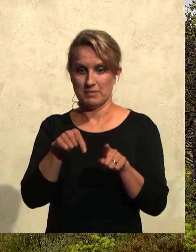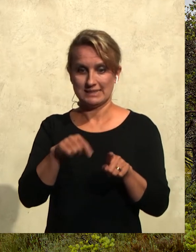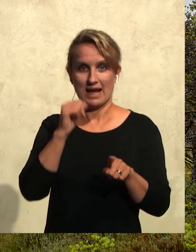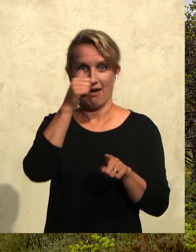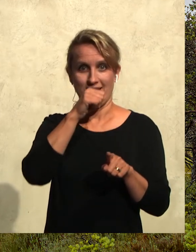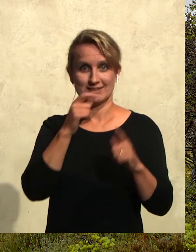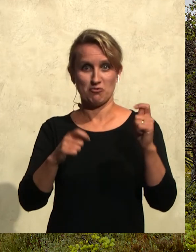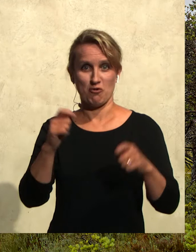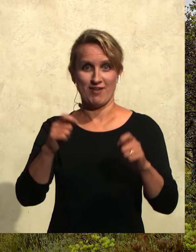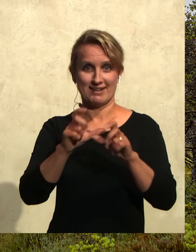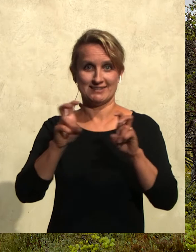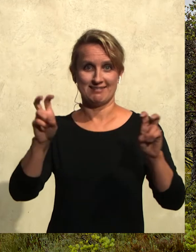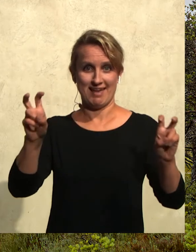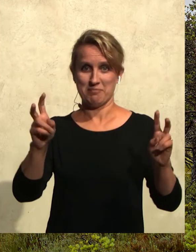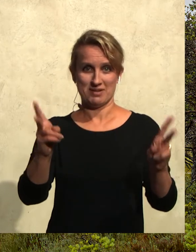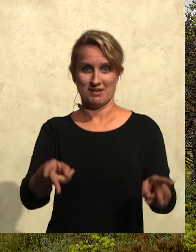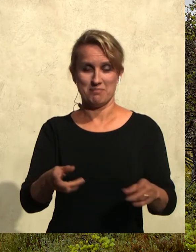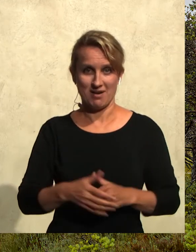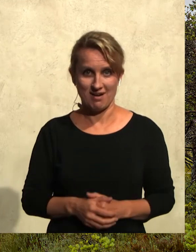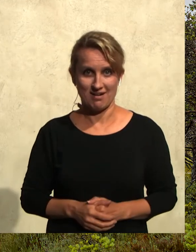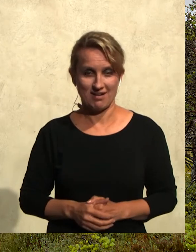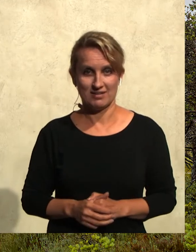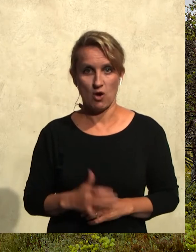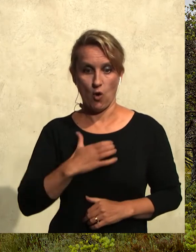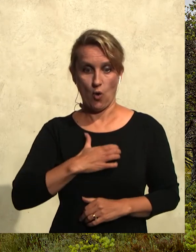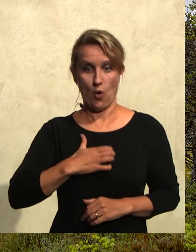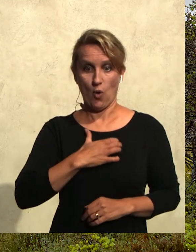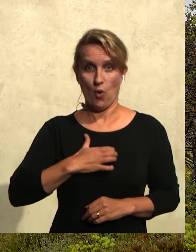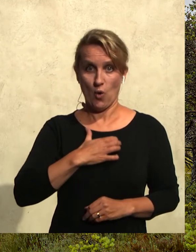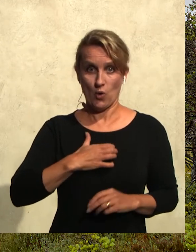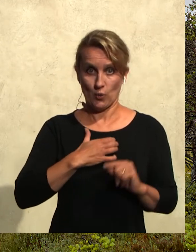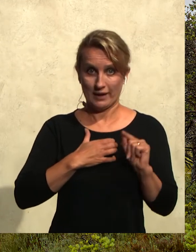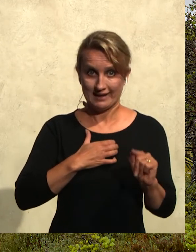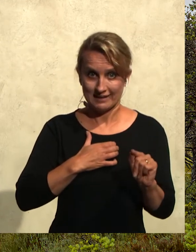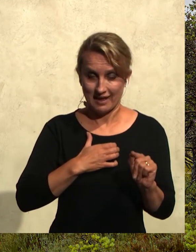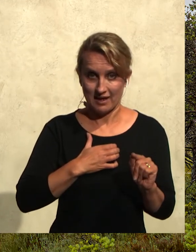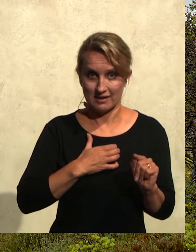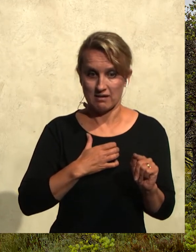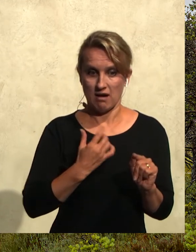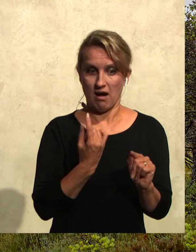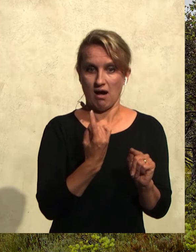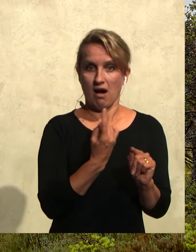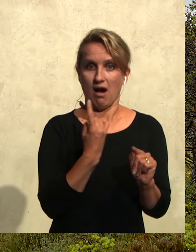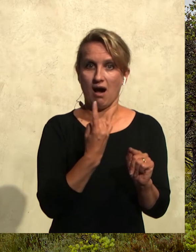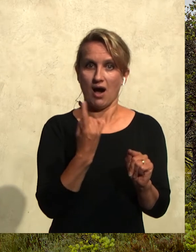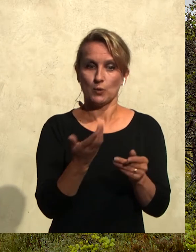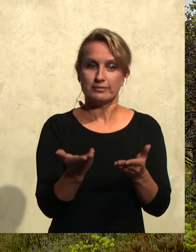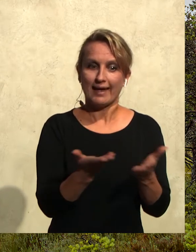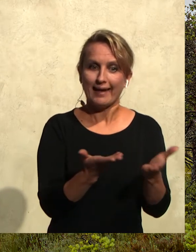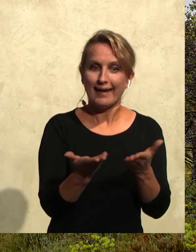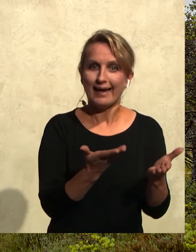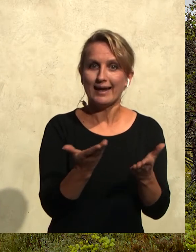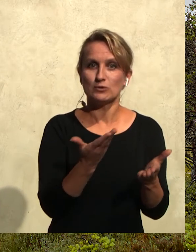deep end, about the trying to improve with identified